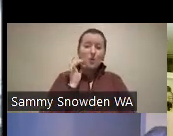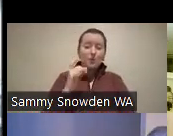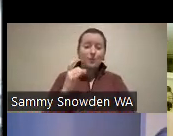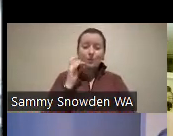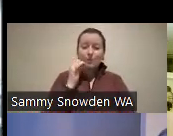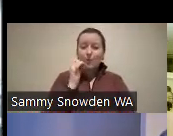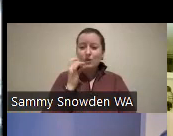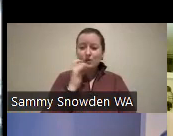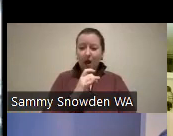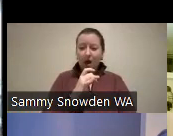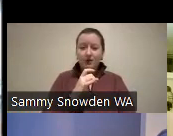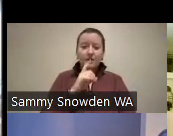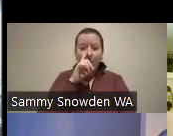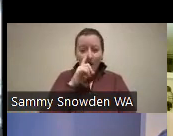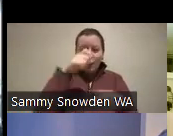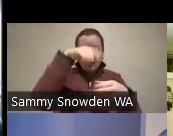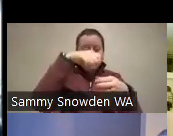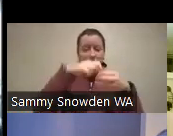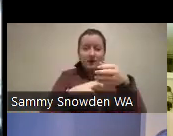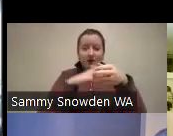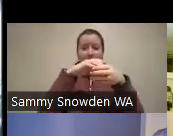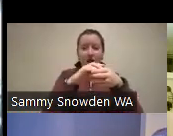Maybe a drop of witch hazel. That sometimes helps to